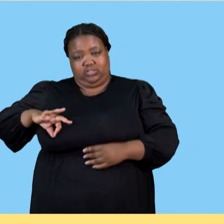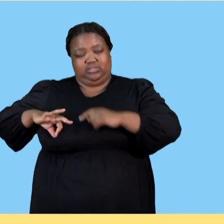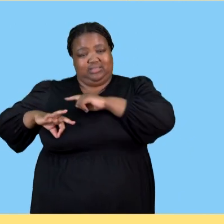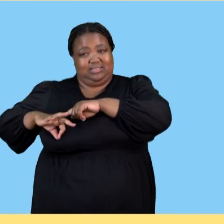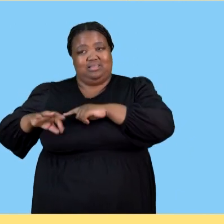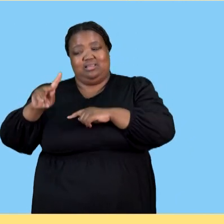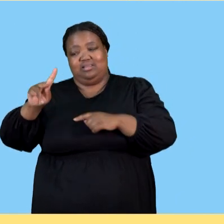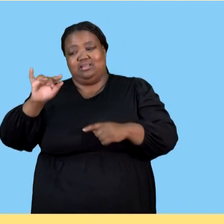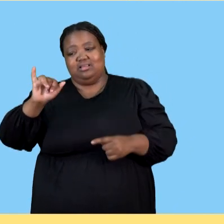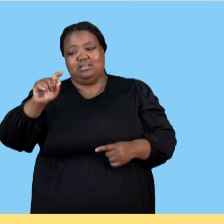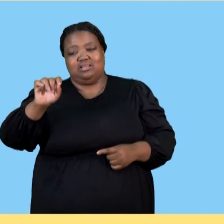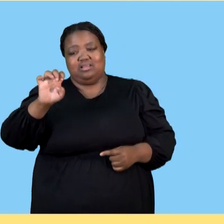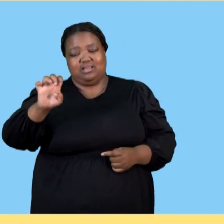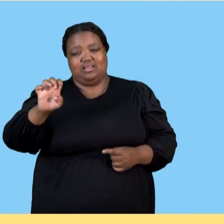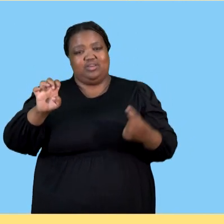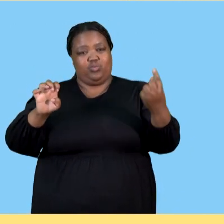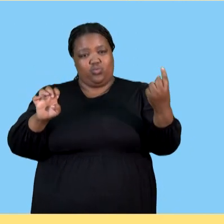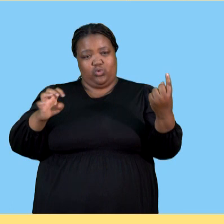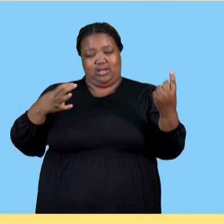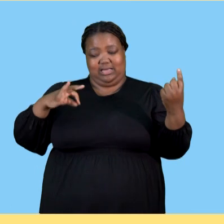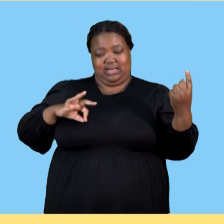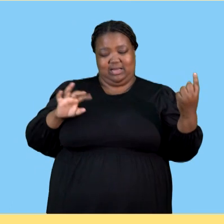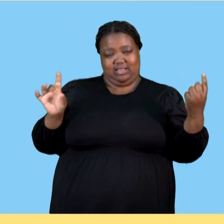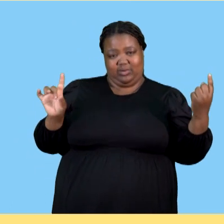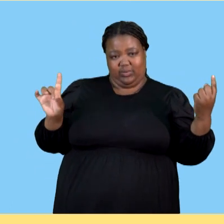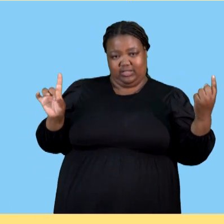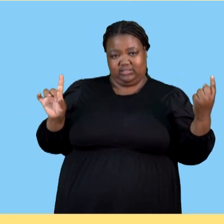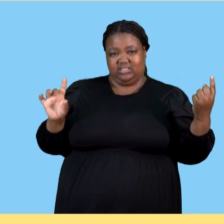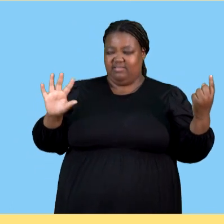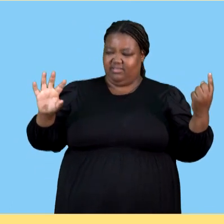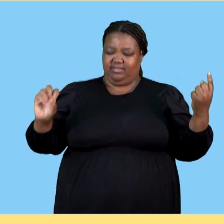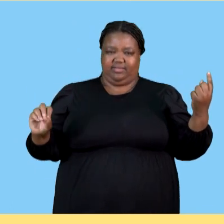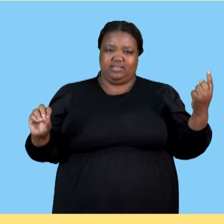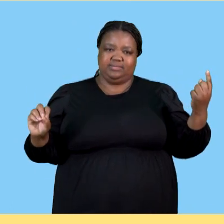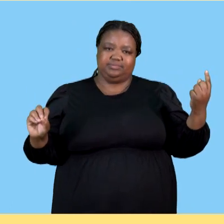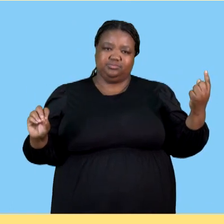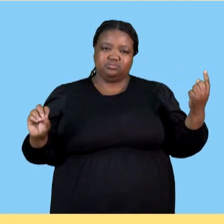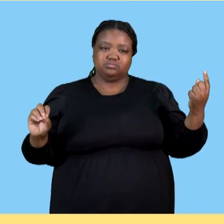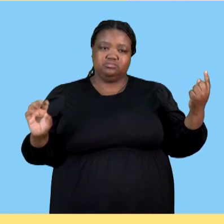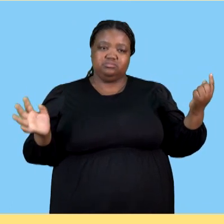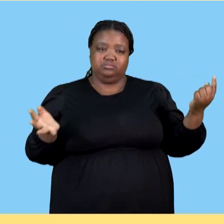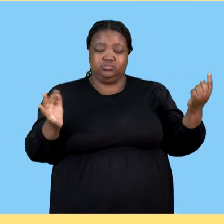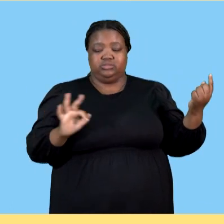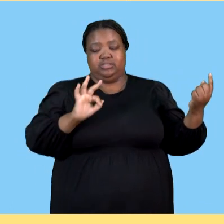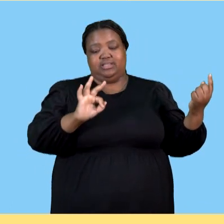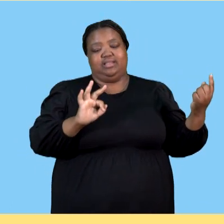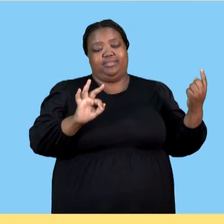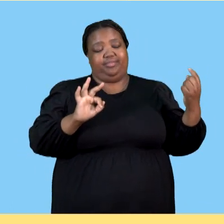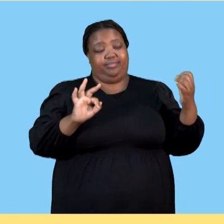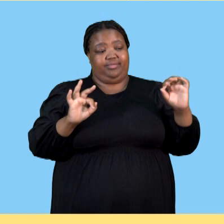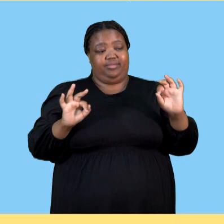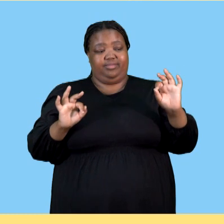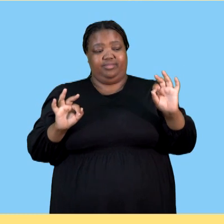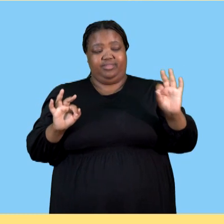per kite, that is the direct labor cost. The direct labor cost is 50. So it's 35